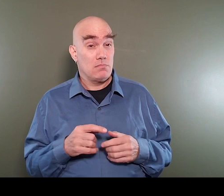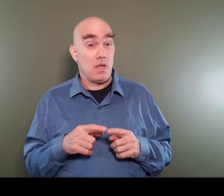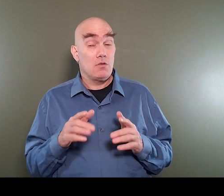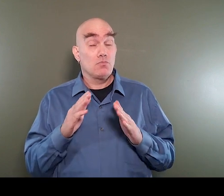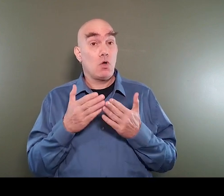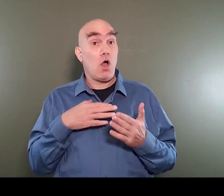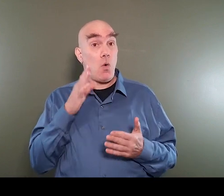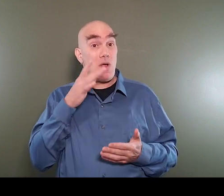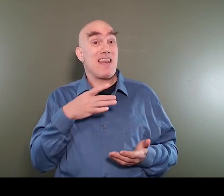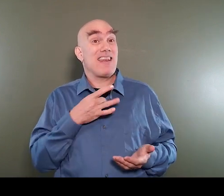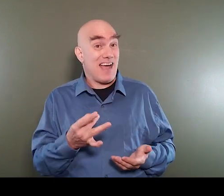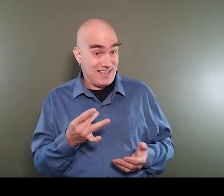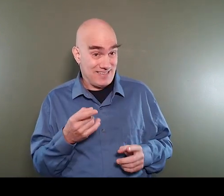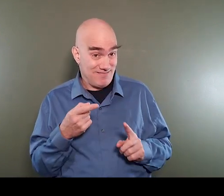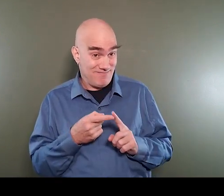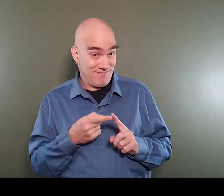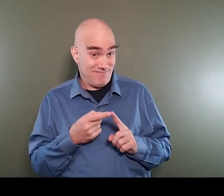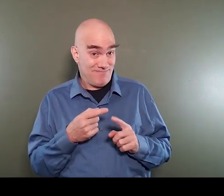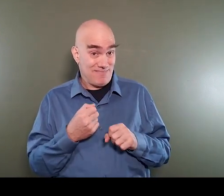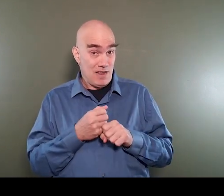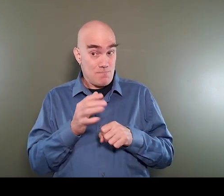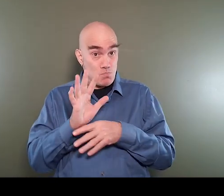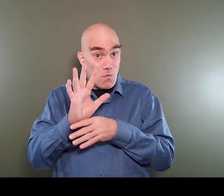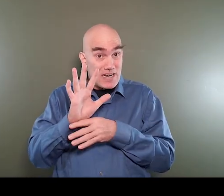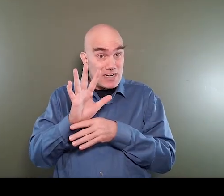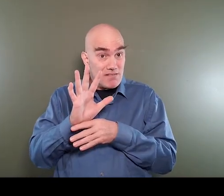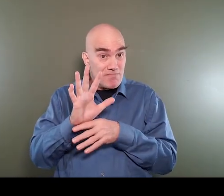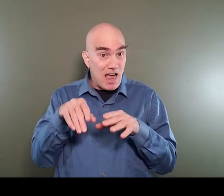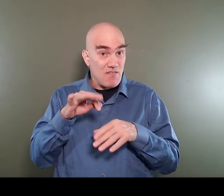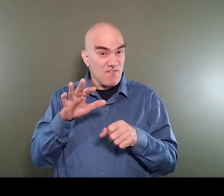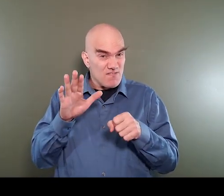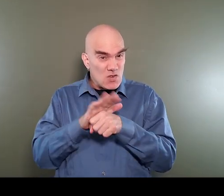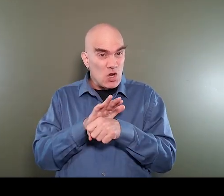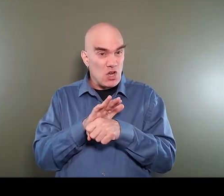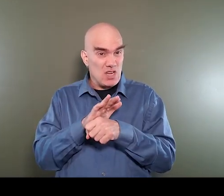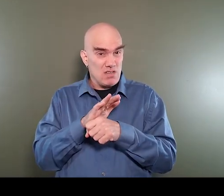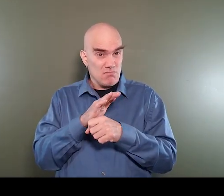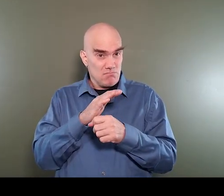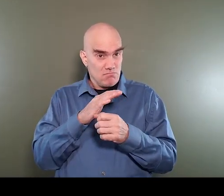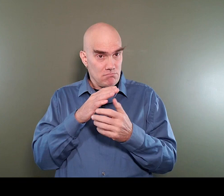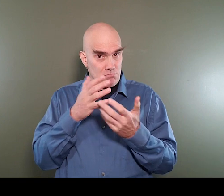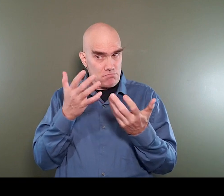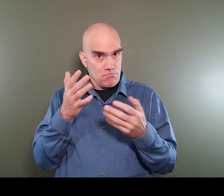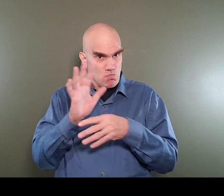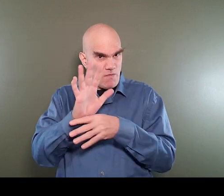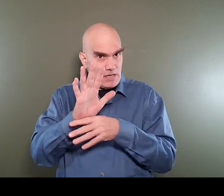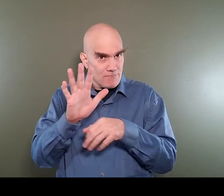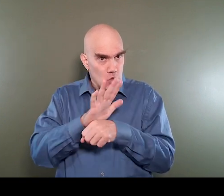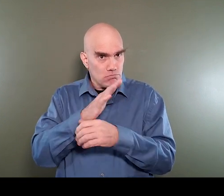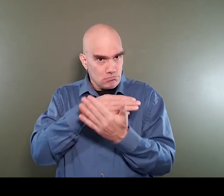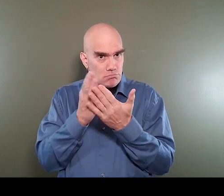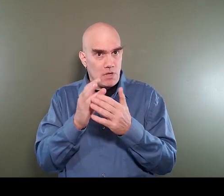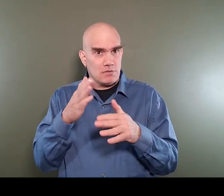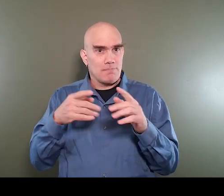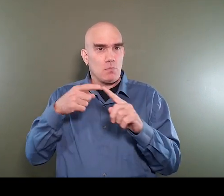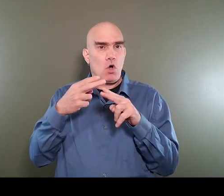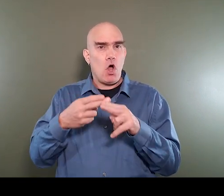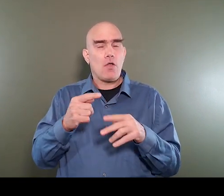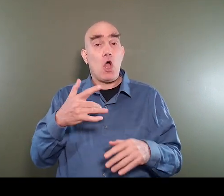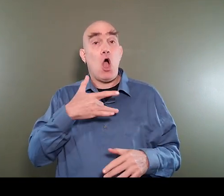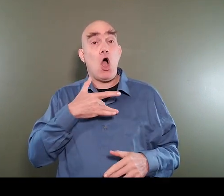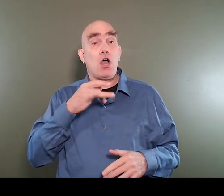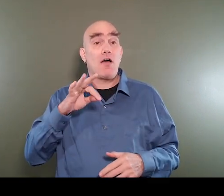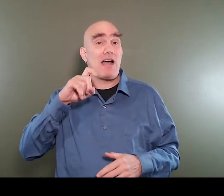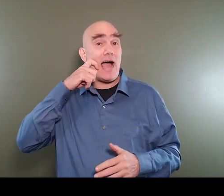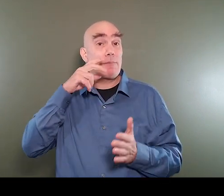like that, but like there's a book that I'd like to make a movie out of, a full-length movie out at some point, called The